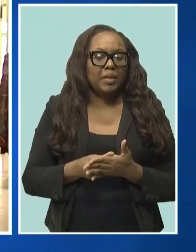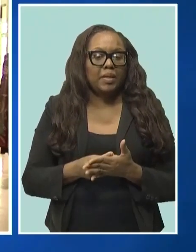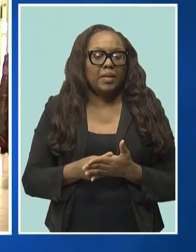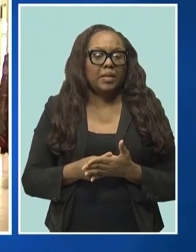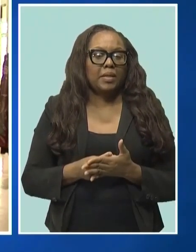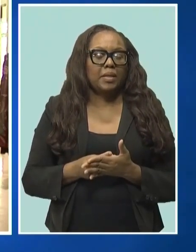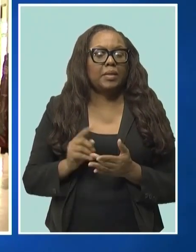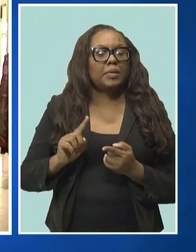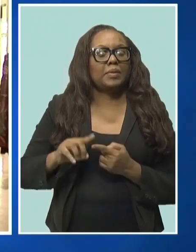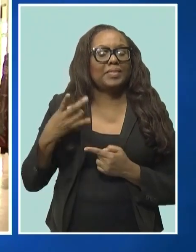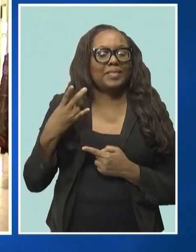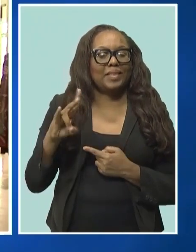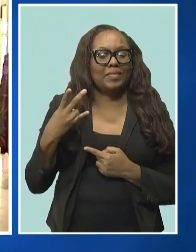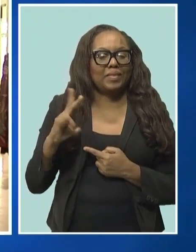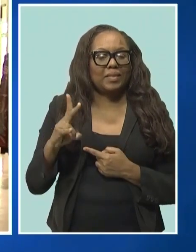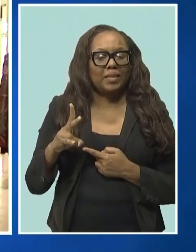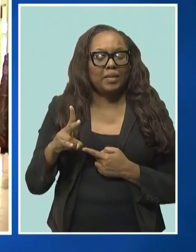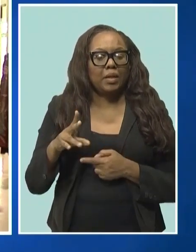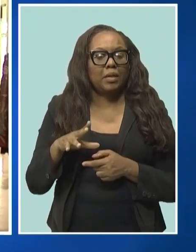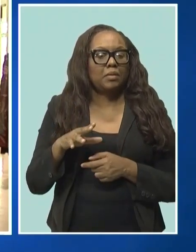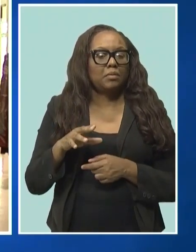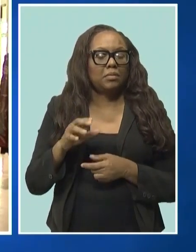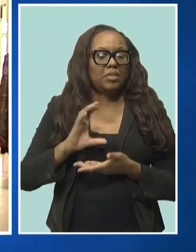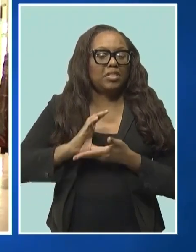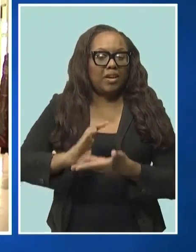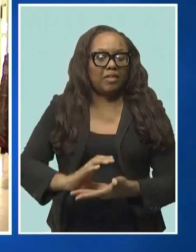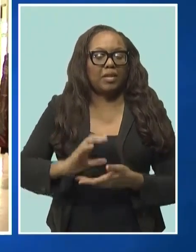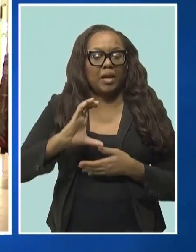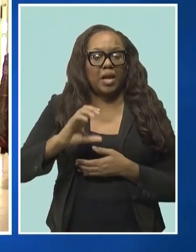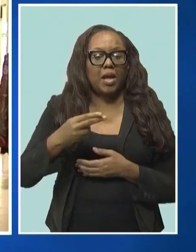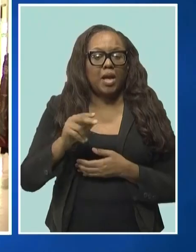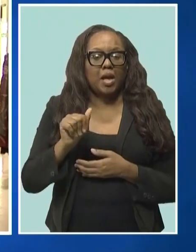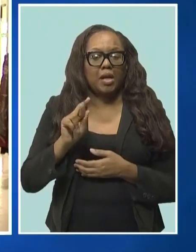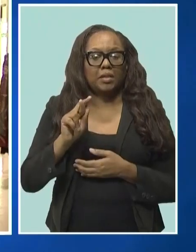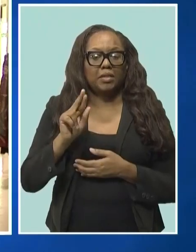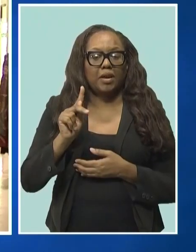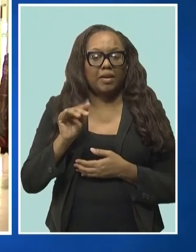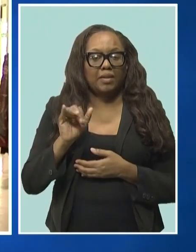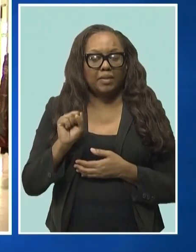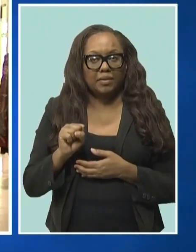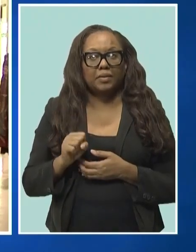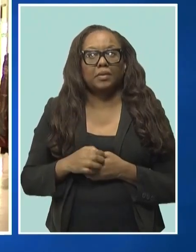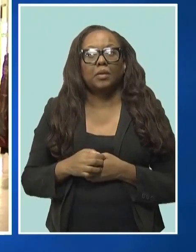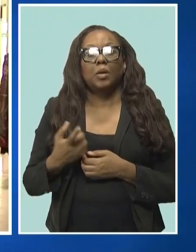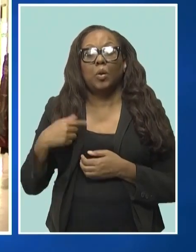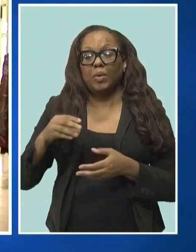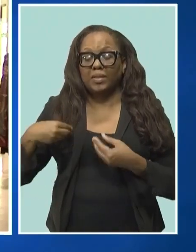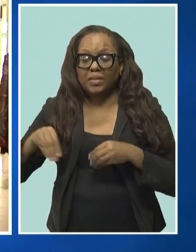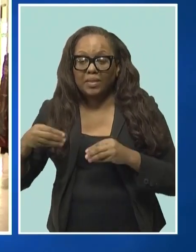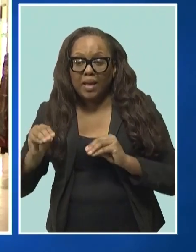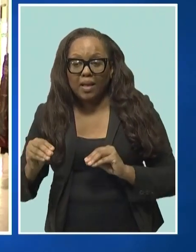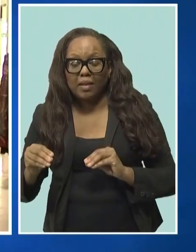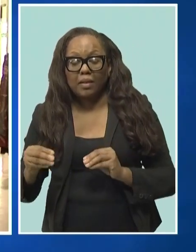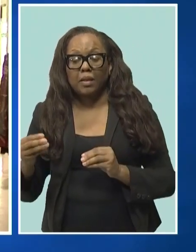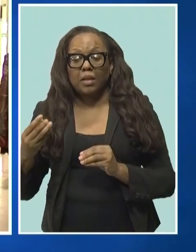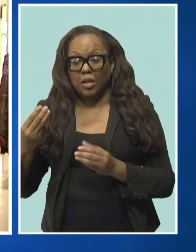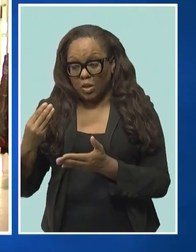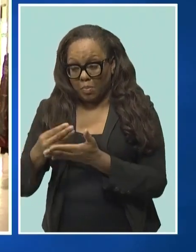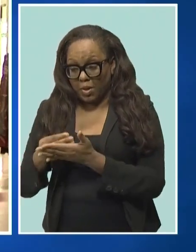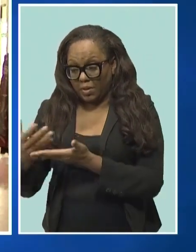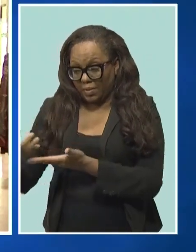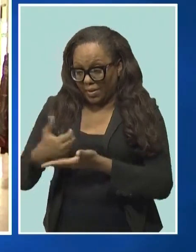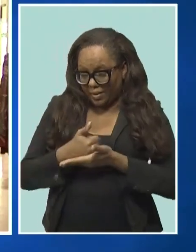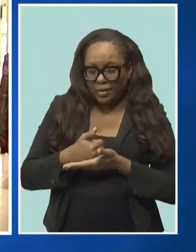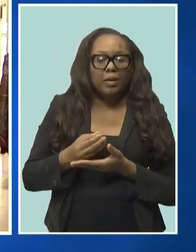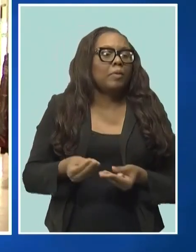the circular economy. You donate, people donate, we sell, and then we give back to the charities. We've